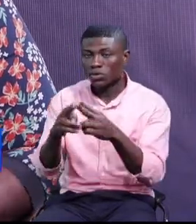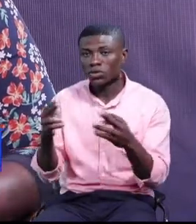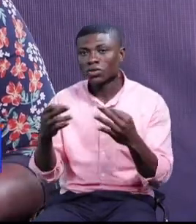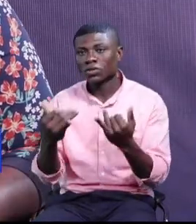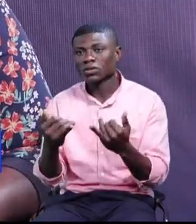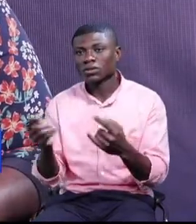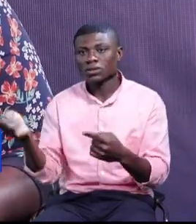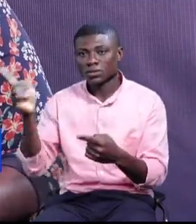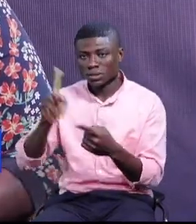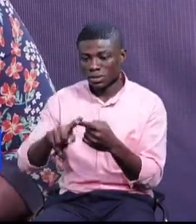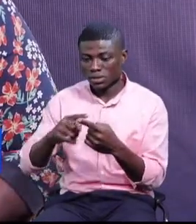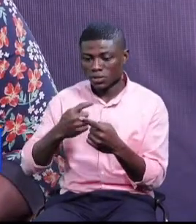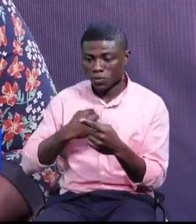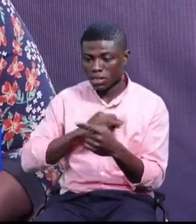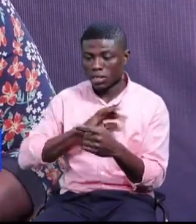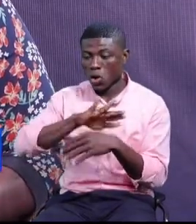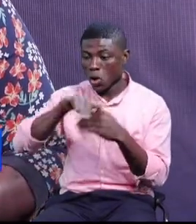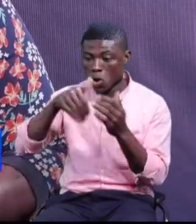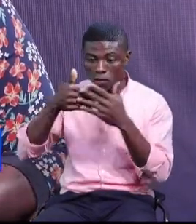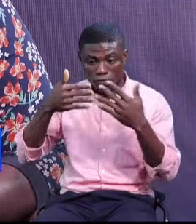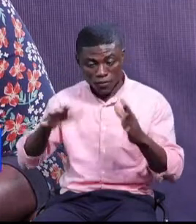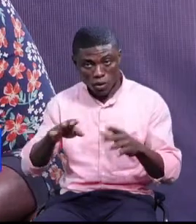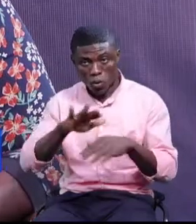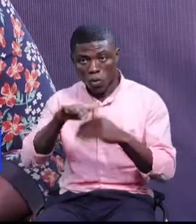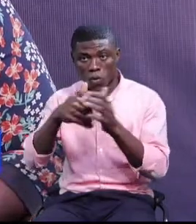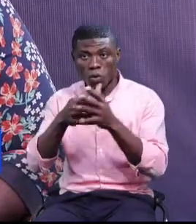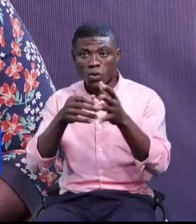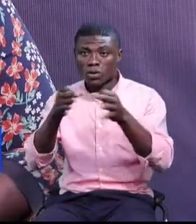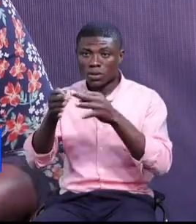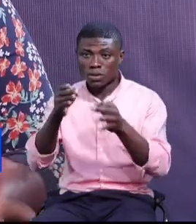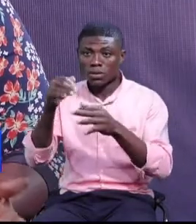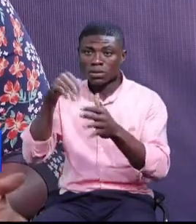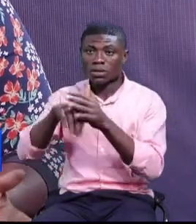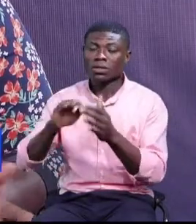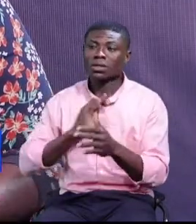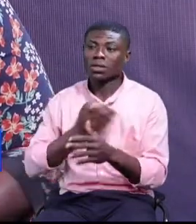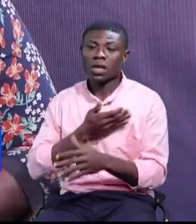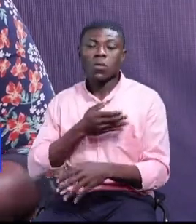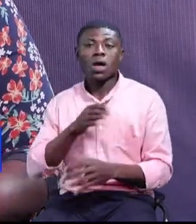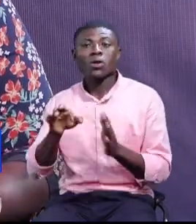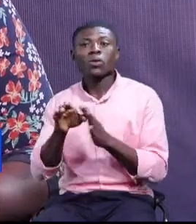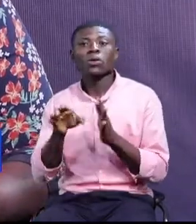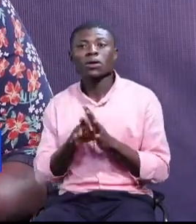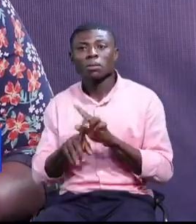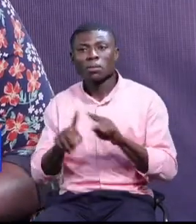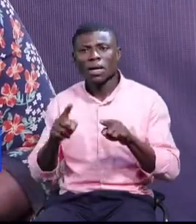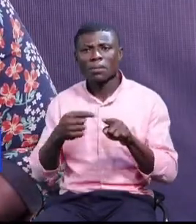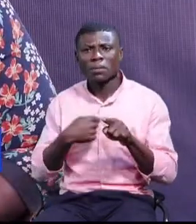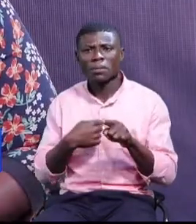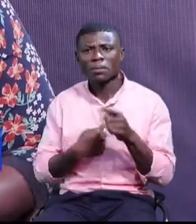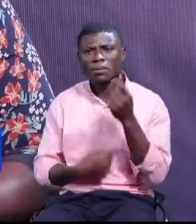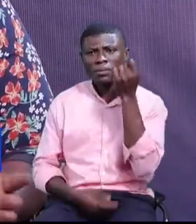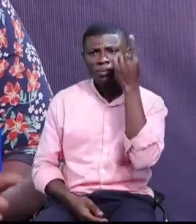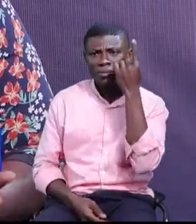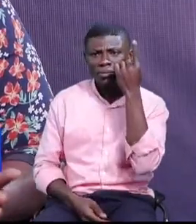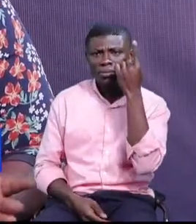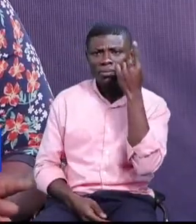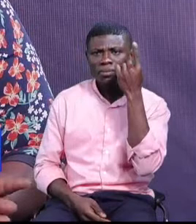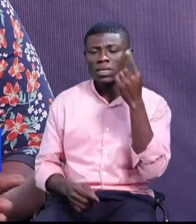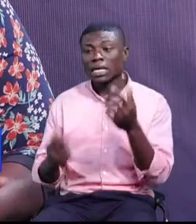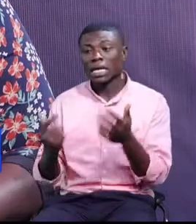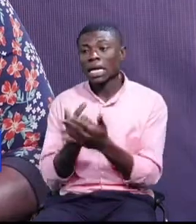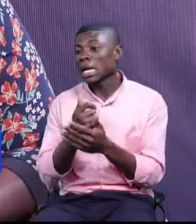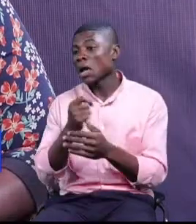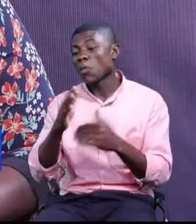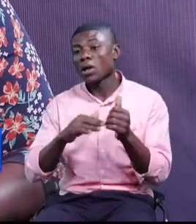So till we get there, it's just defined in our constitution. But I believe our doors are